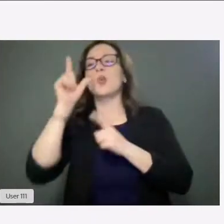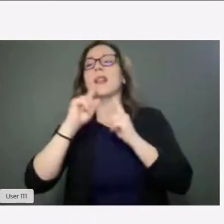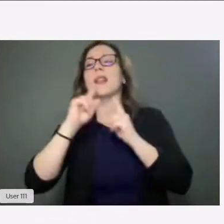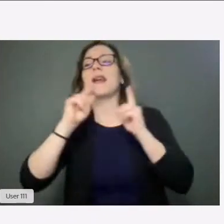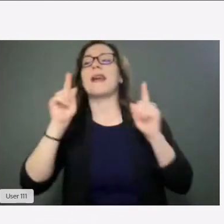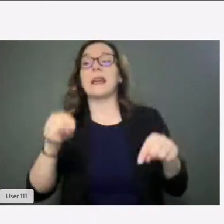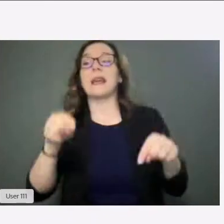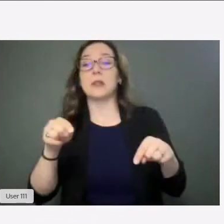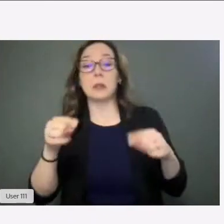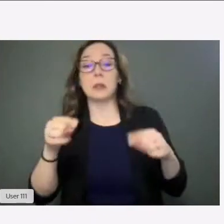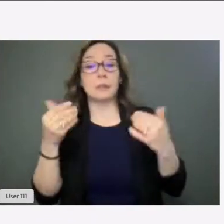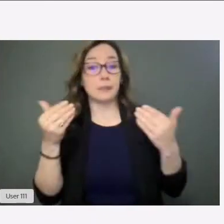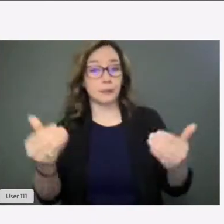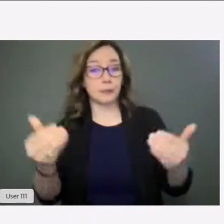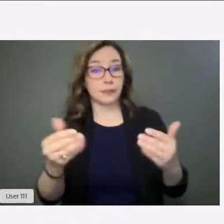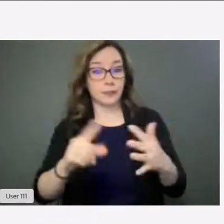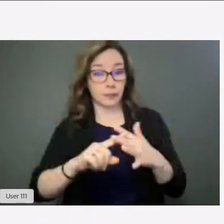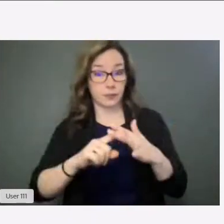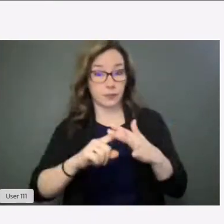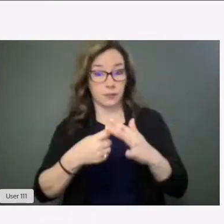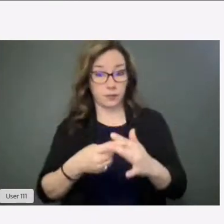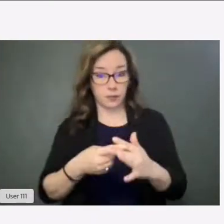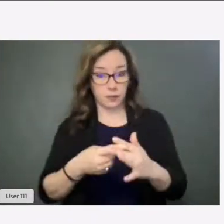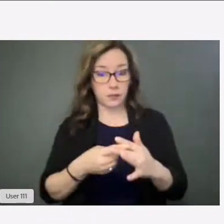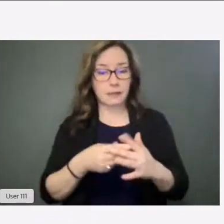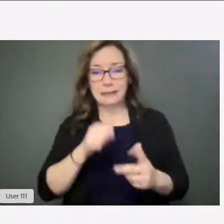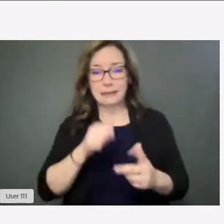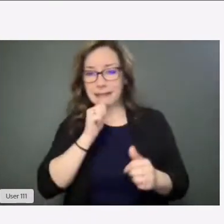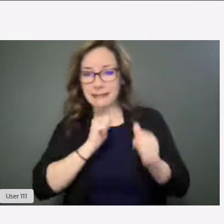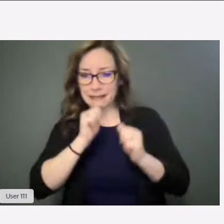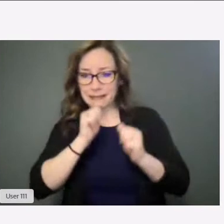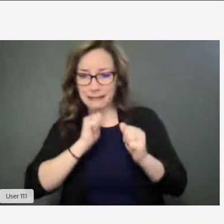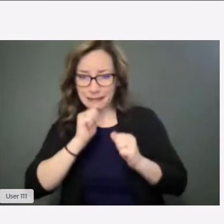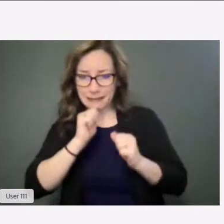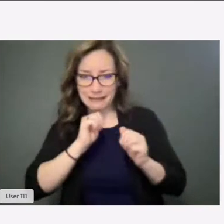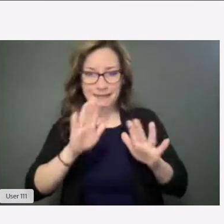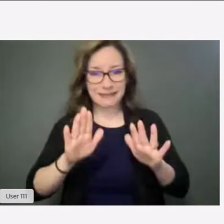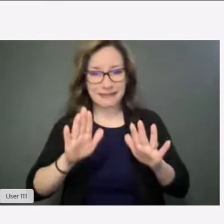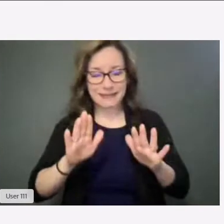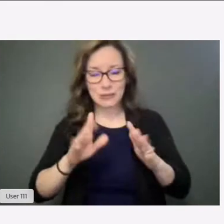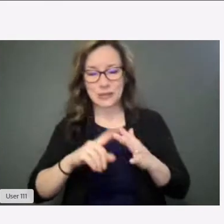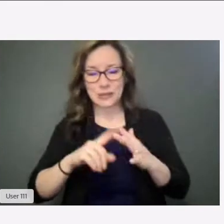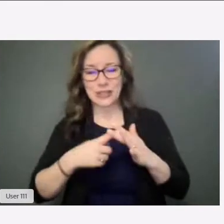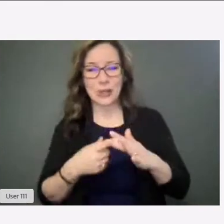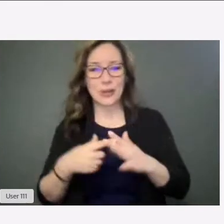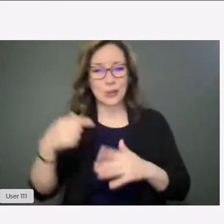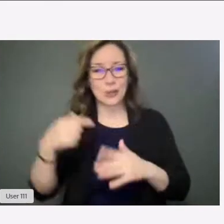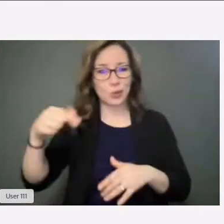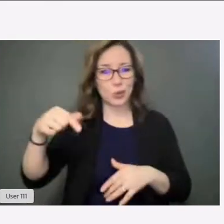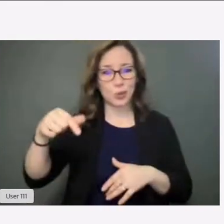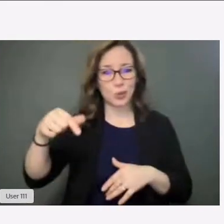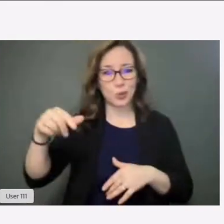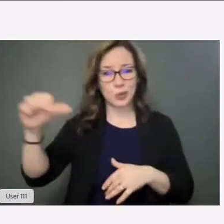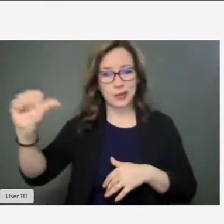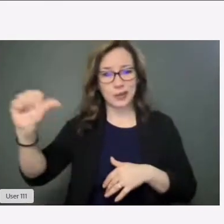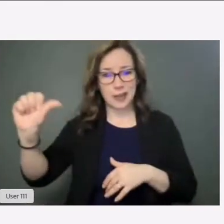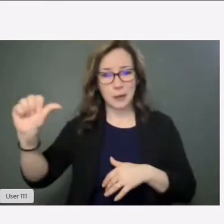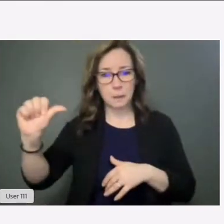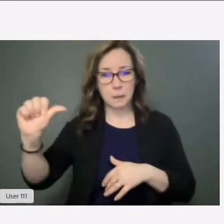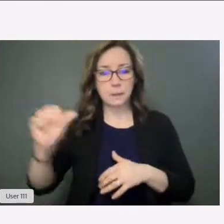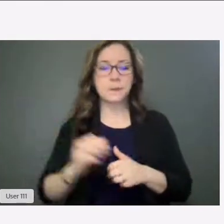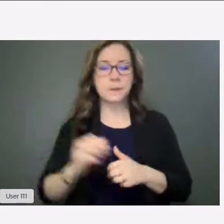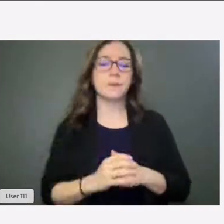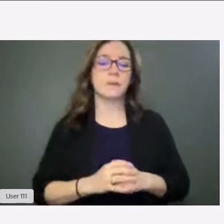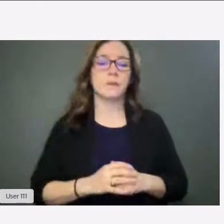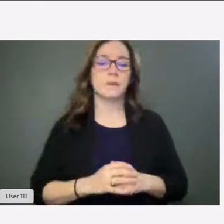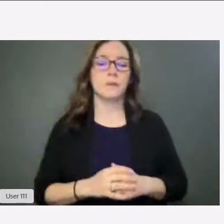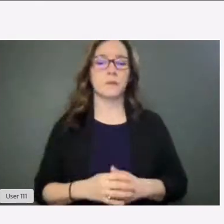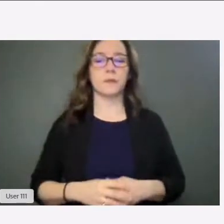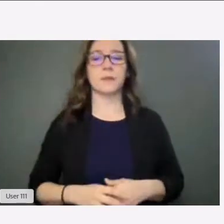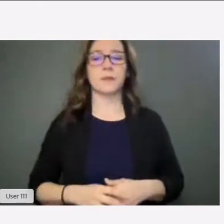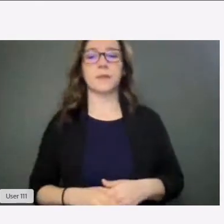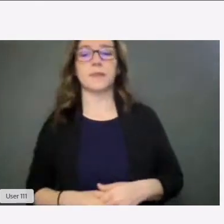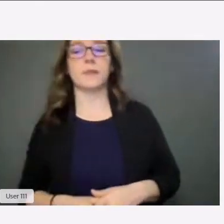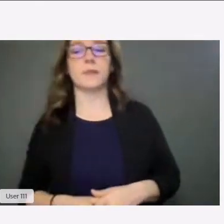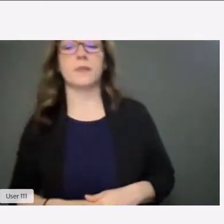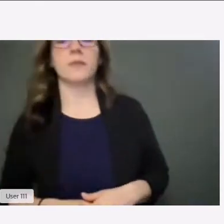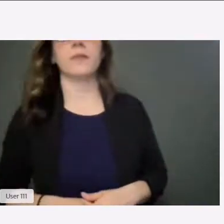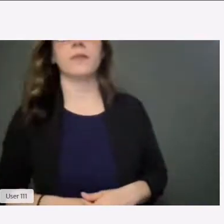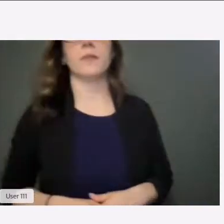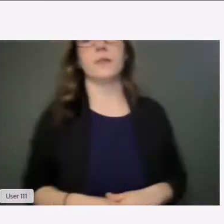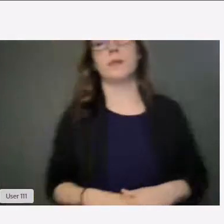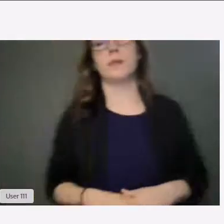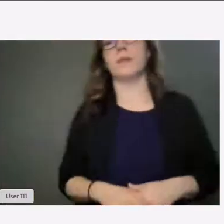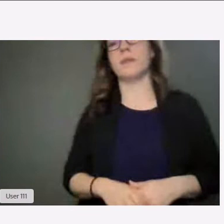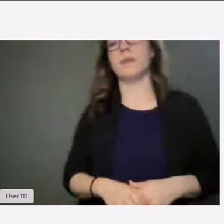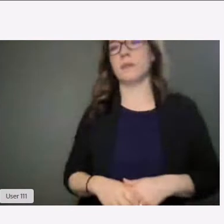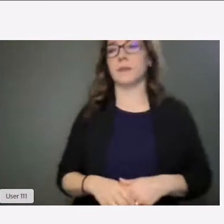ahead and get started? So folks, just bear with us as we start to do this. So let's see. Question, let me take a look at